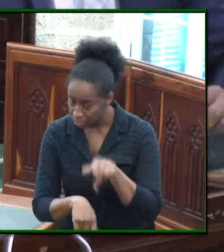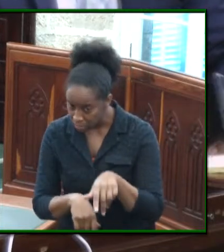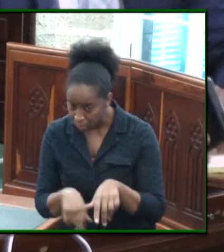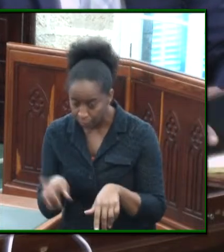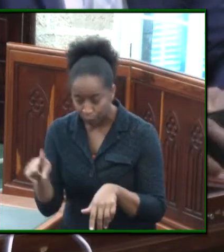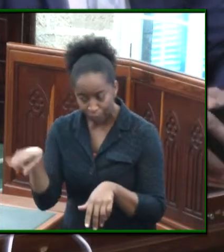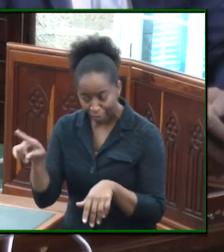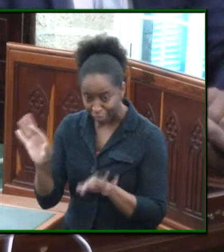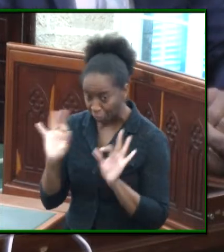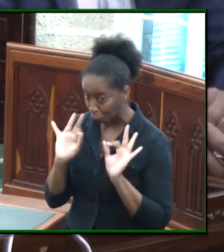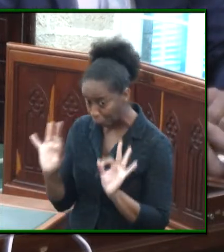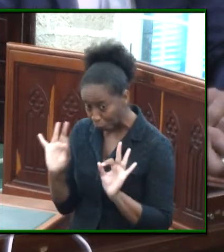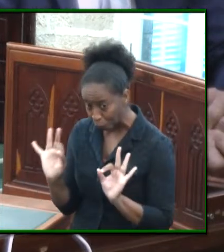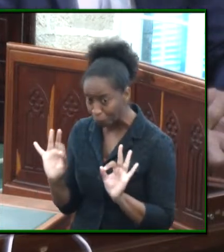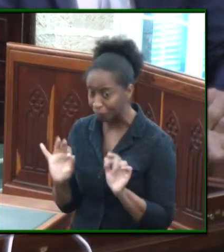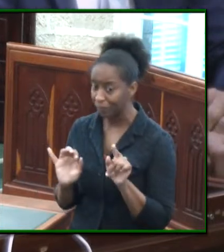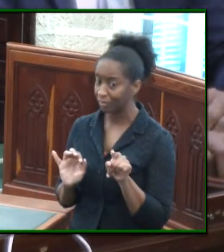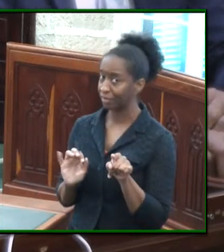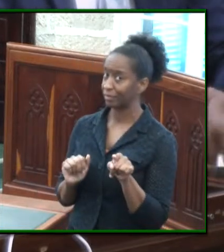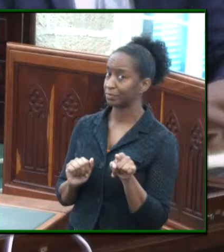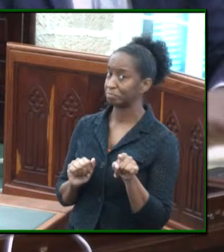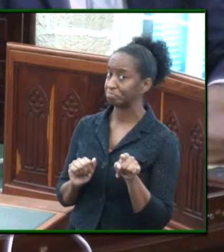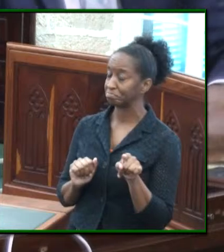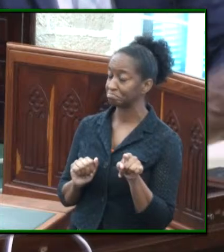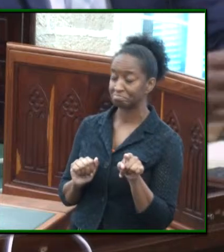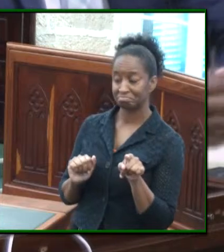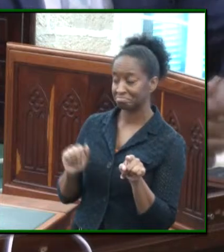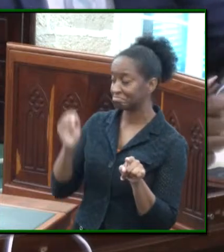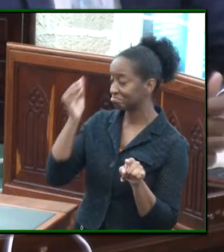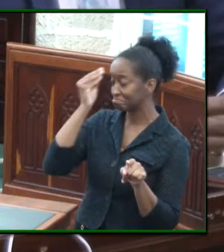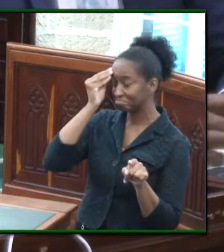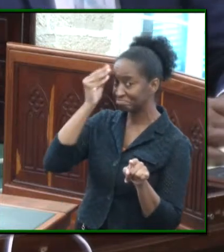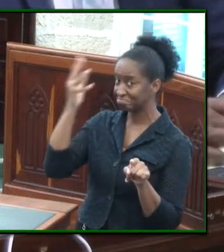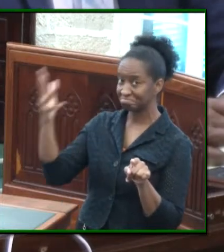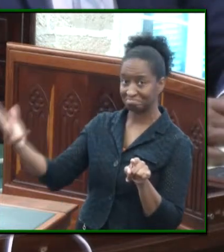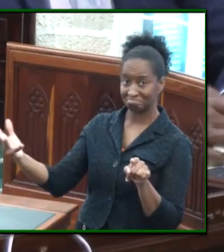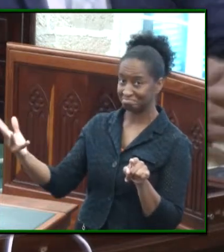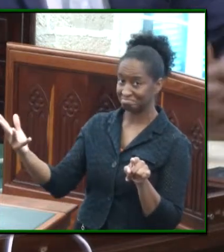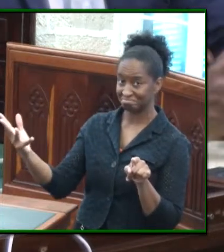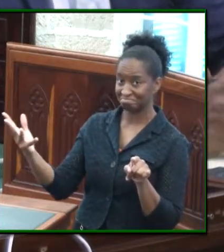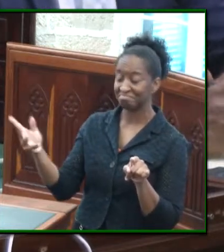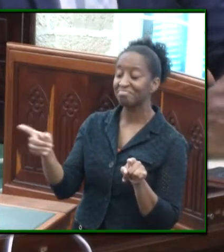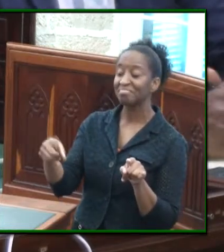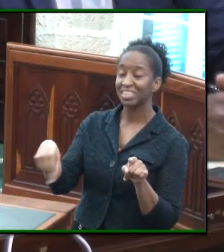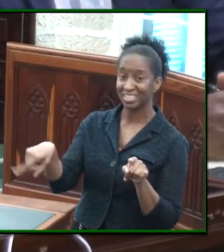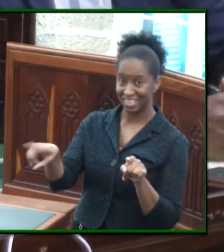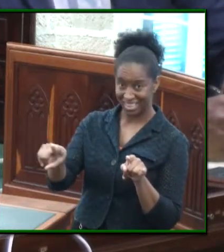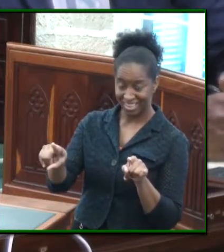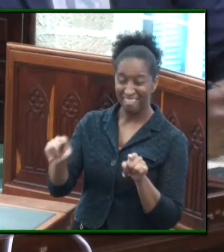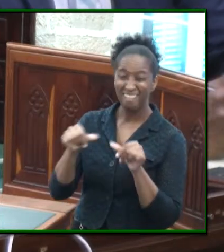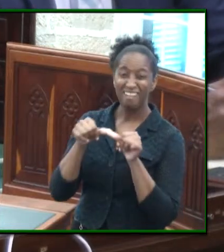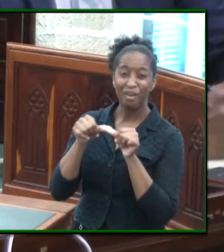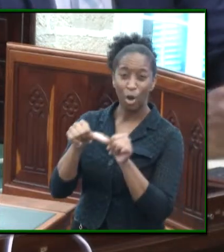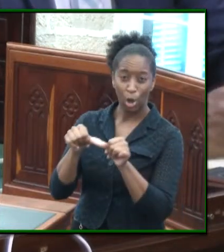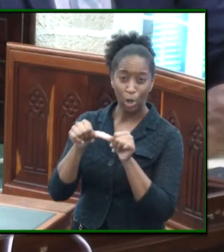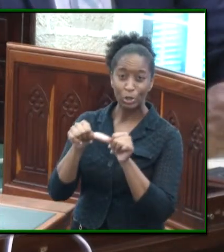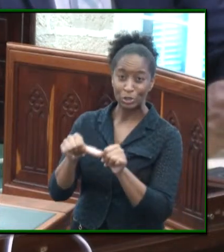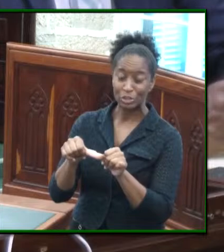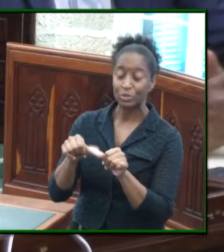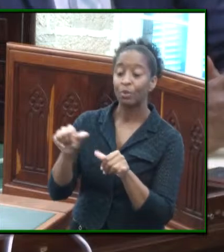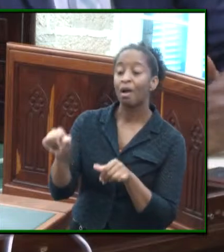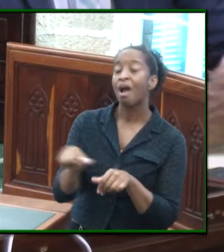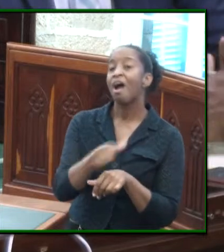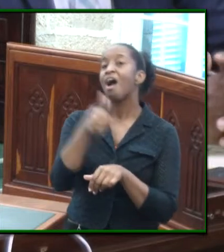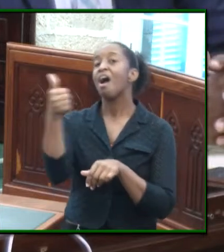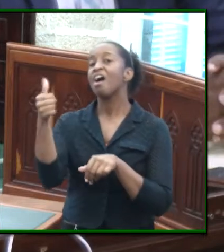the identical crime, I think it was trafficking in drugs, in neighboring islands,